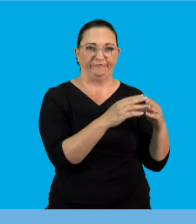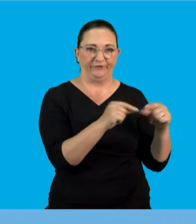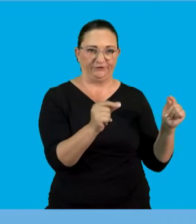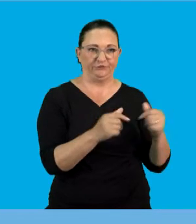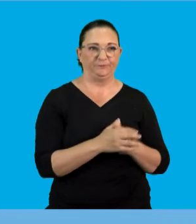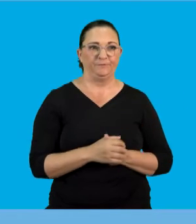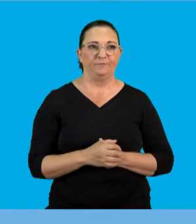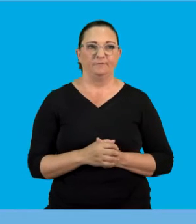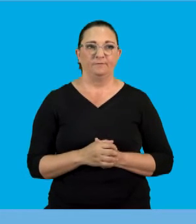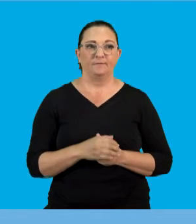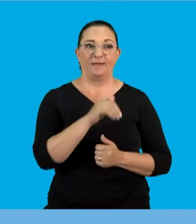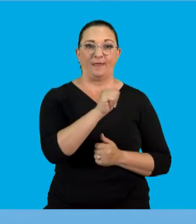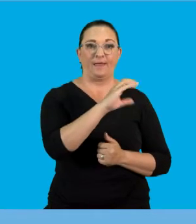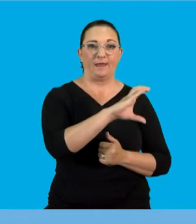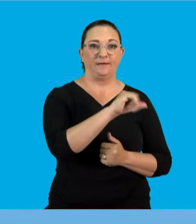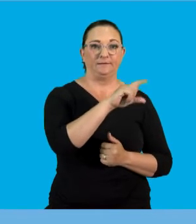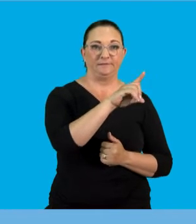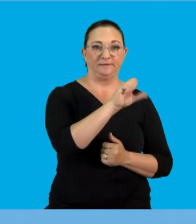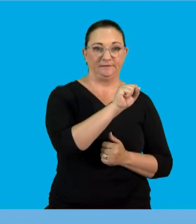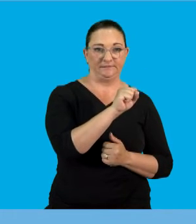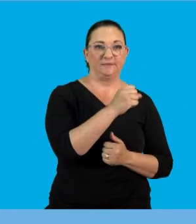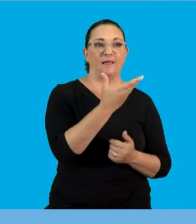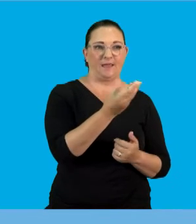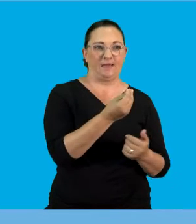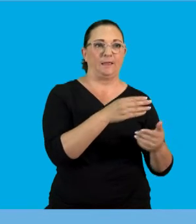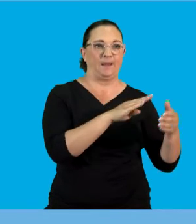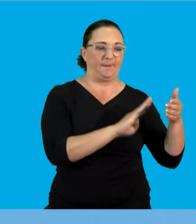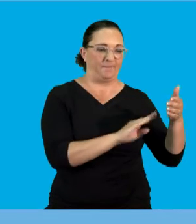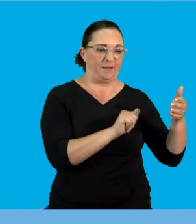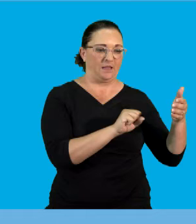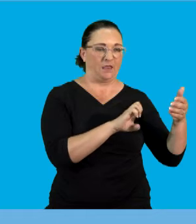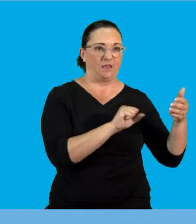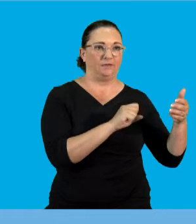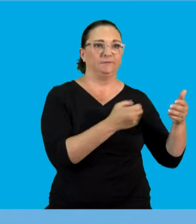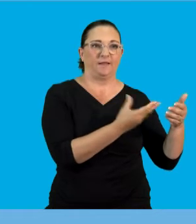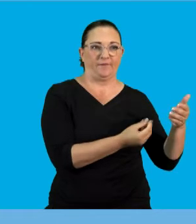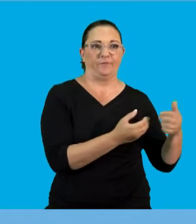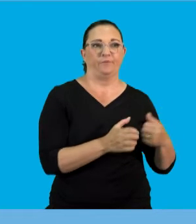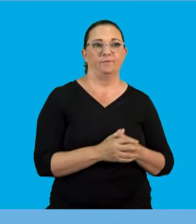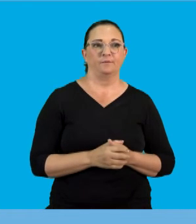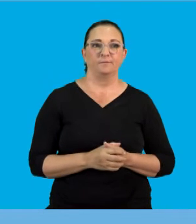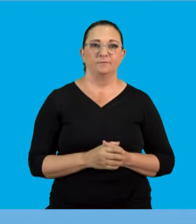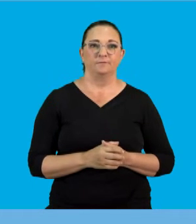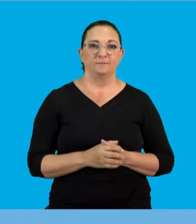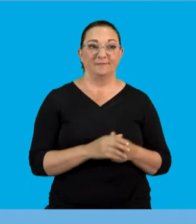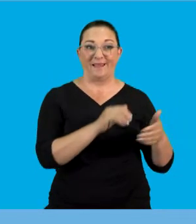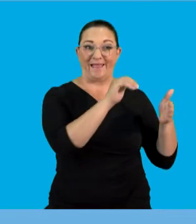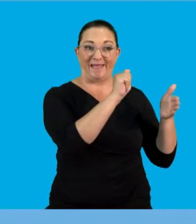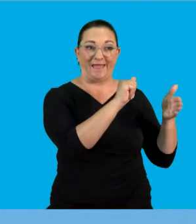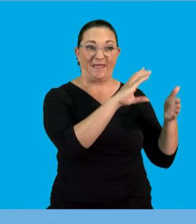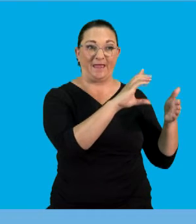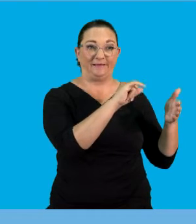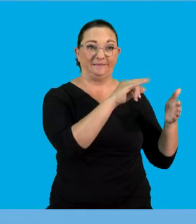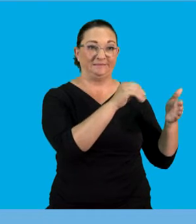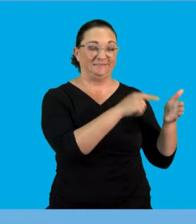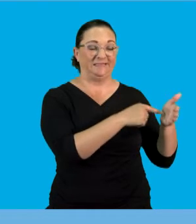of acids and bases. So we are given that we have an acid and a base, and we need to fill in this table by comparing their properties. So